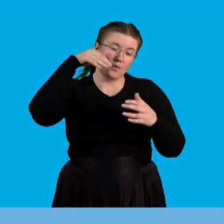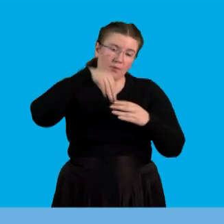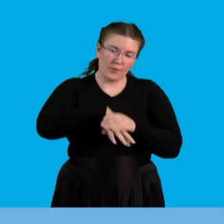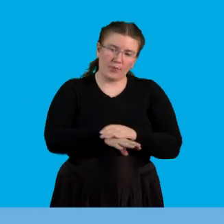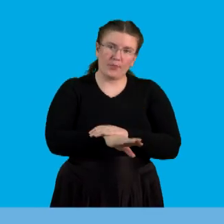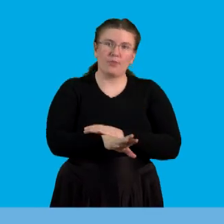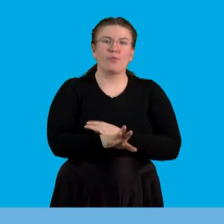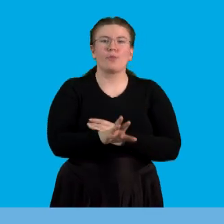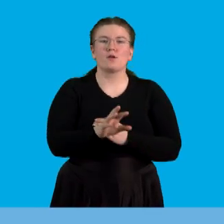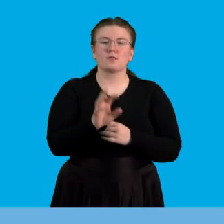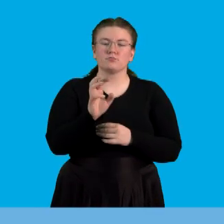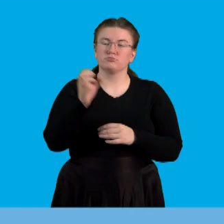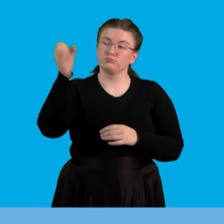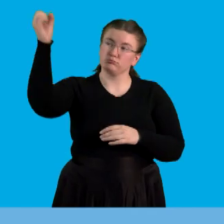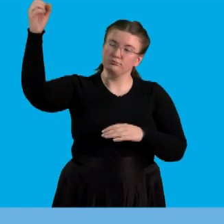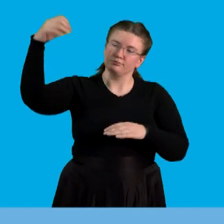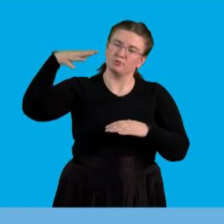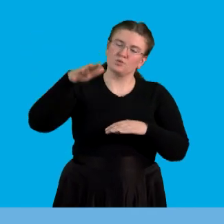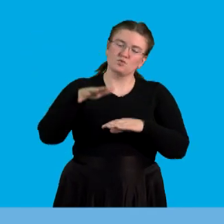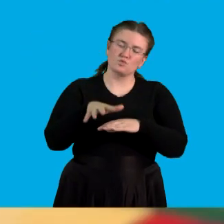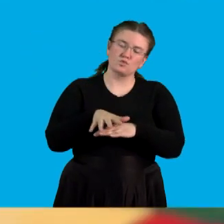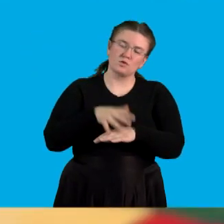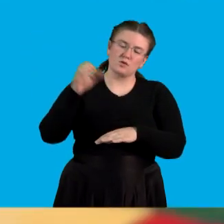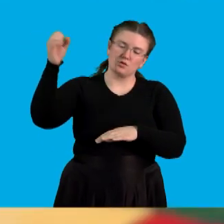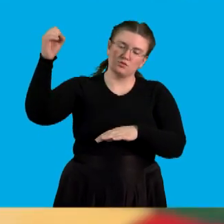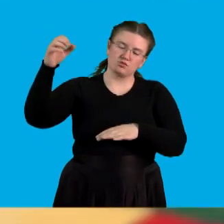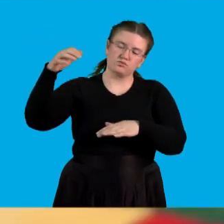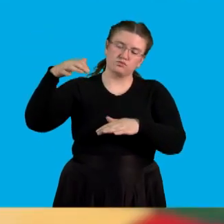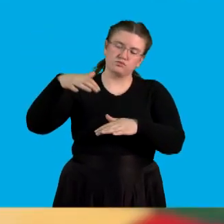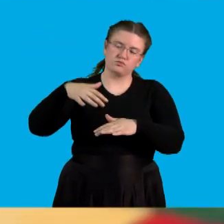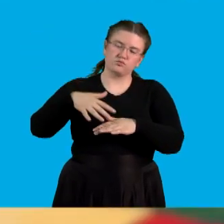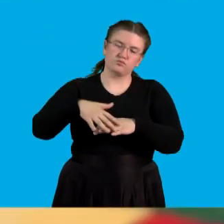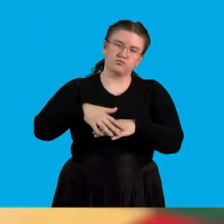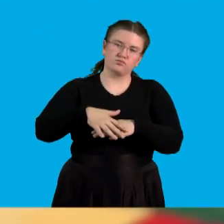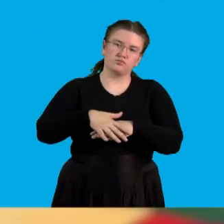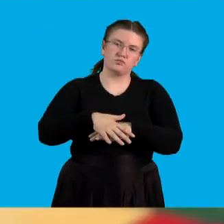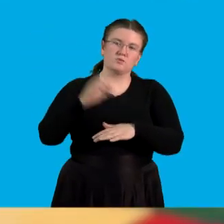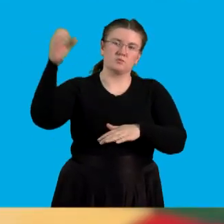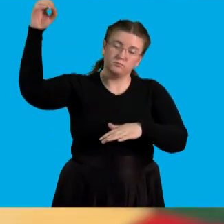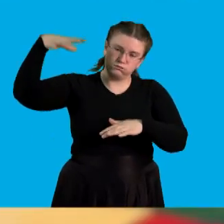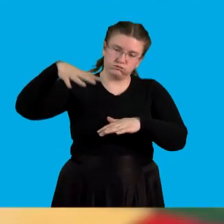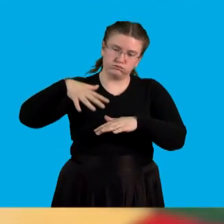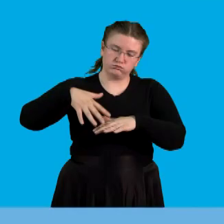of that light is going to slow down. It's going to be much more slower than it was when it was traveling through air.